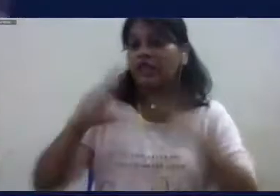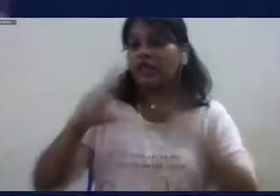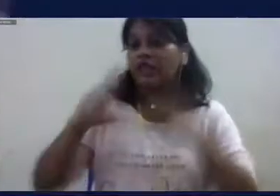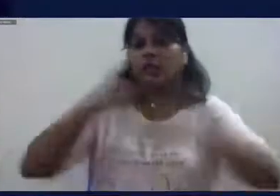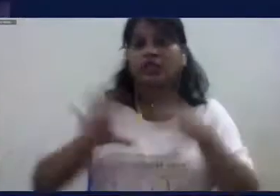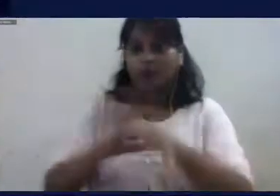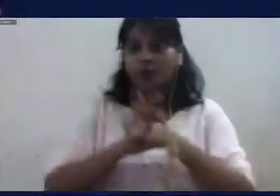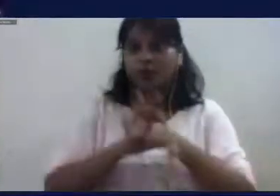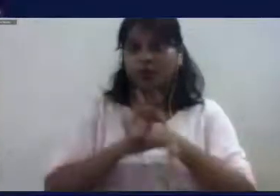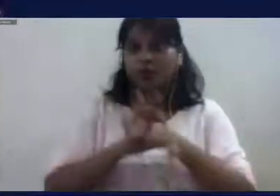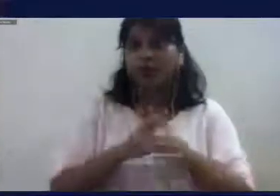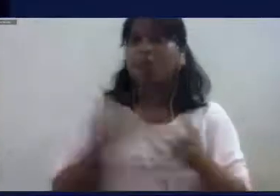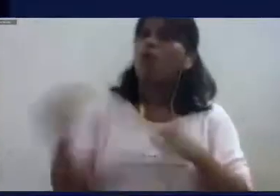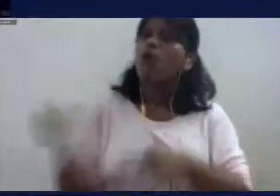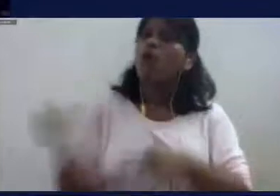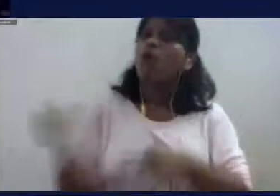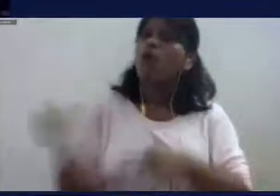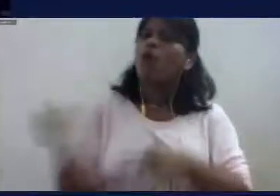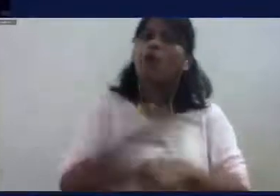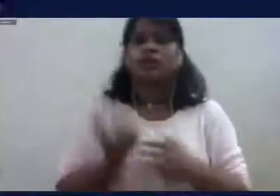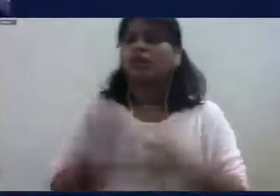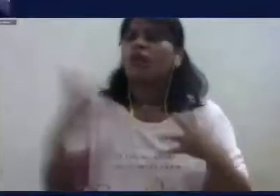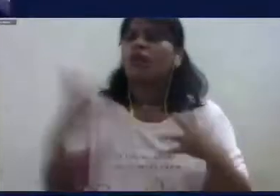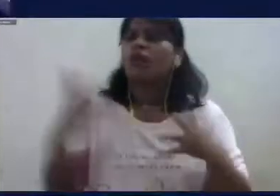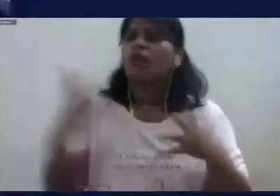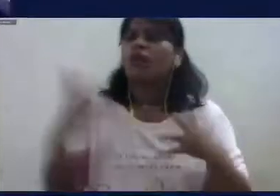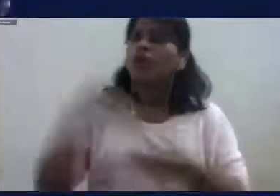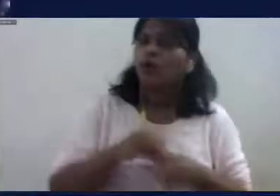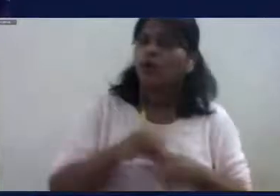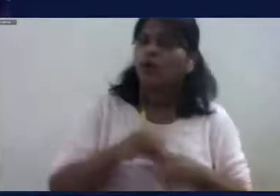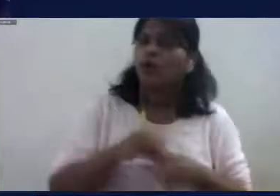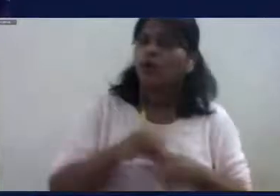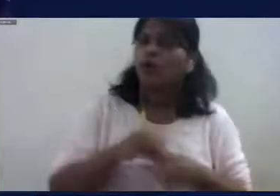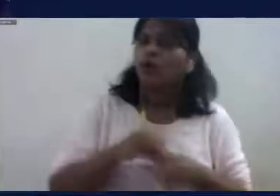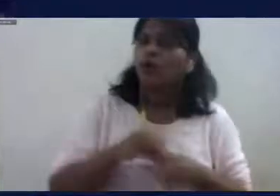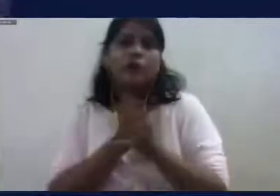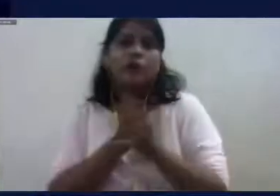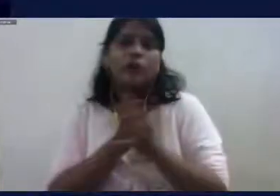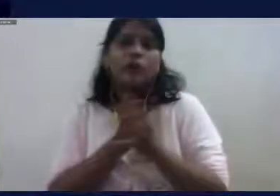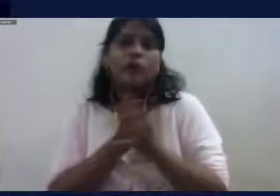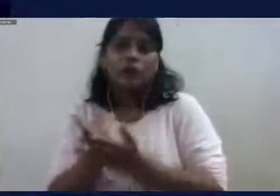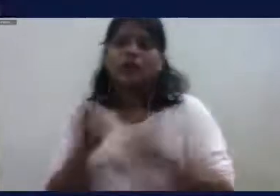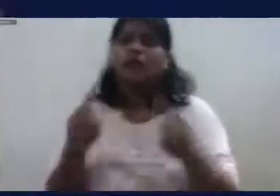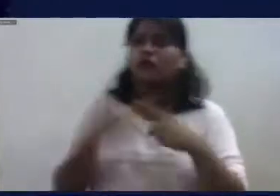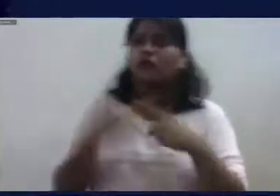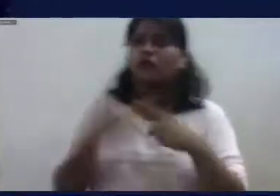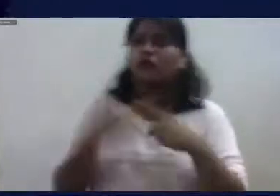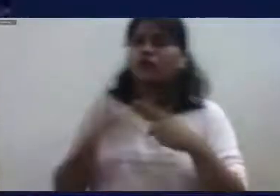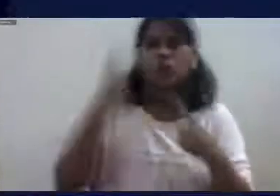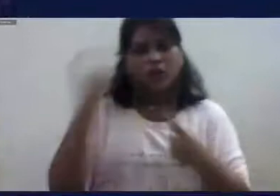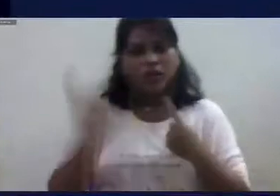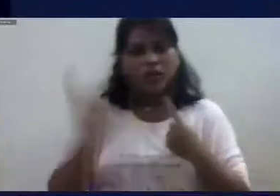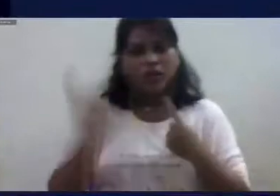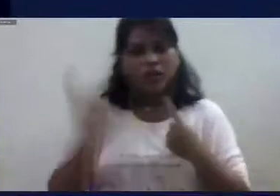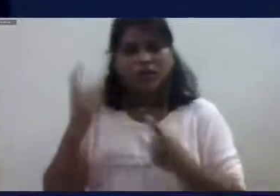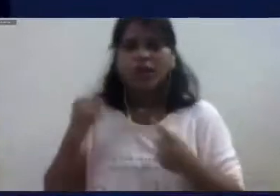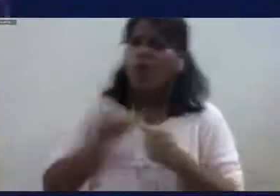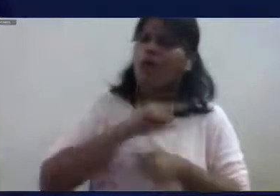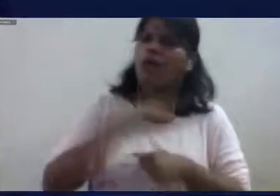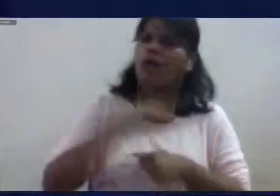today. But all of us occupy a multi-dimensional space. It's wrong to think that all of